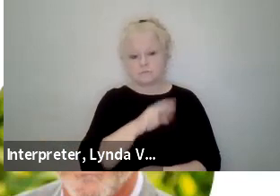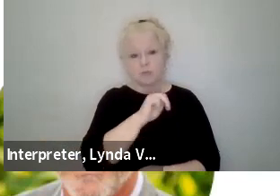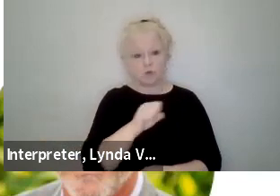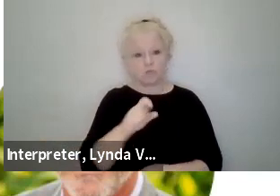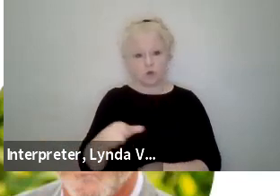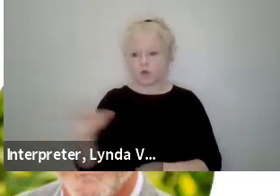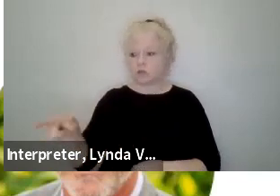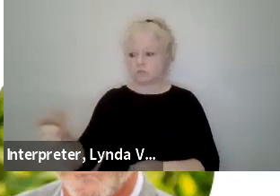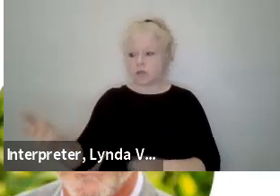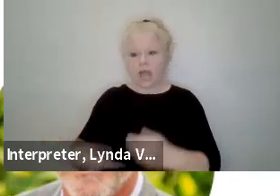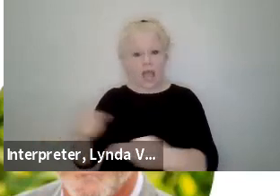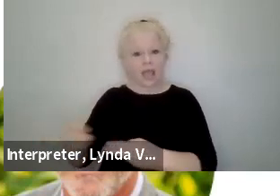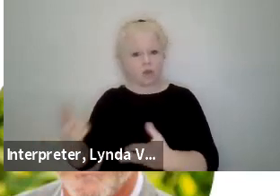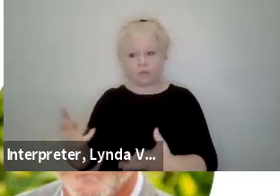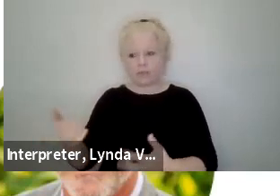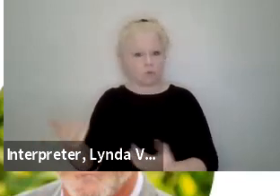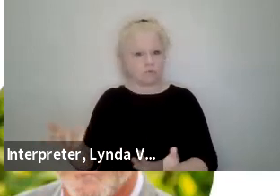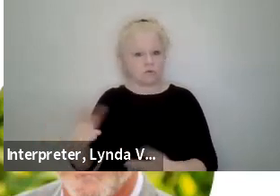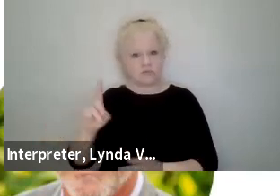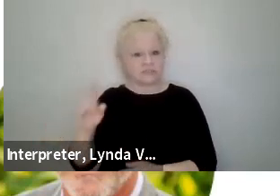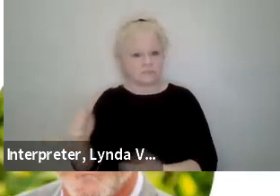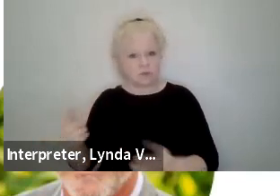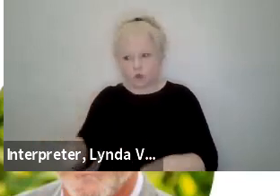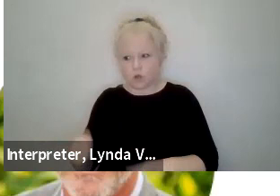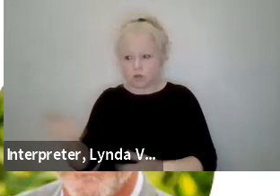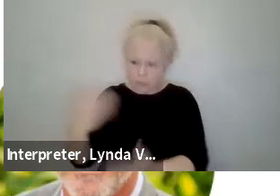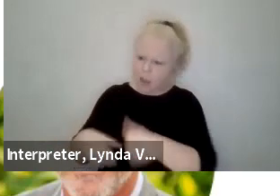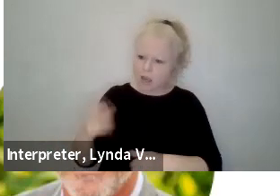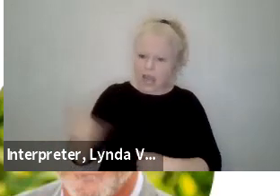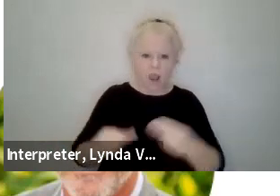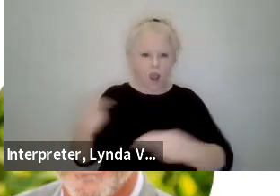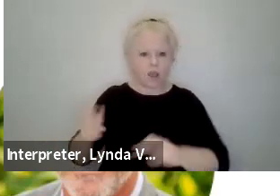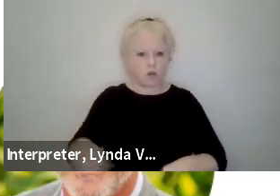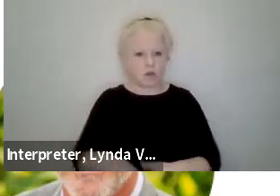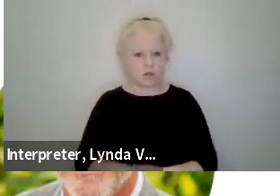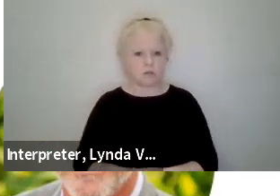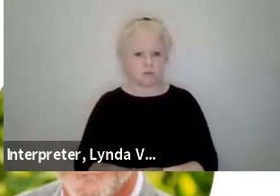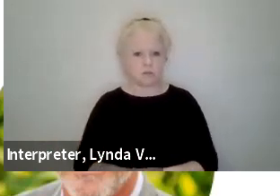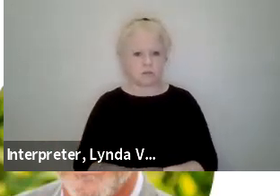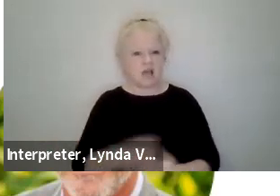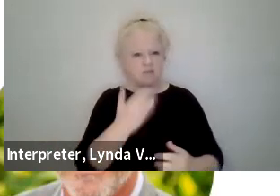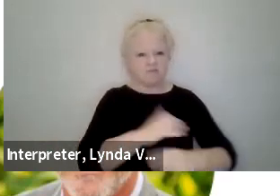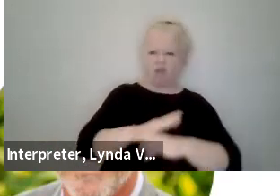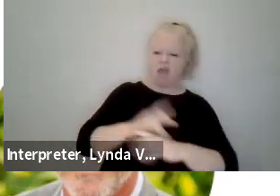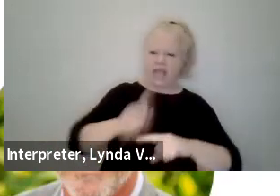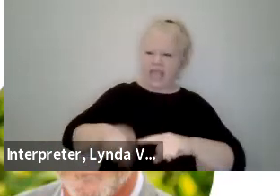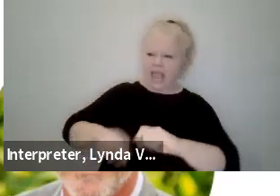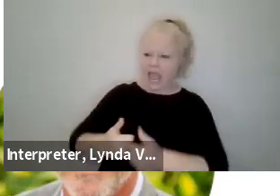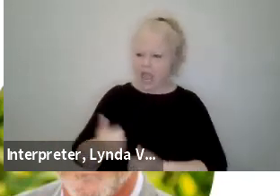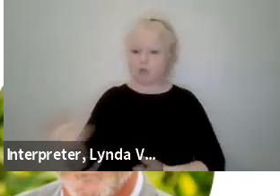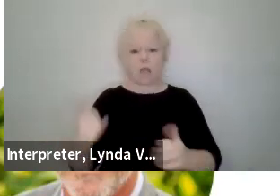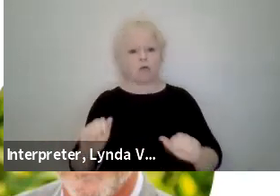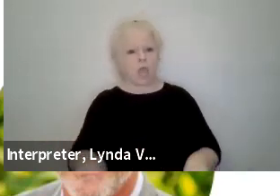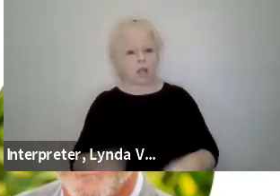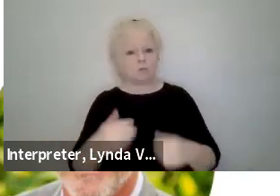the population that they had wanted to previously, that they were just having a little bit of trouble to. So those were some of the immediate benefits.